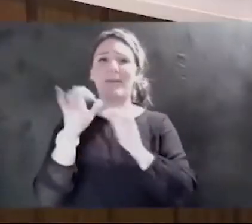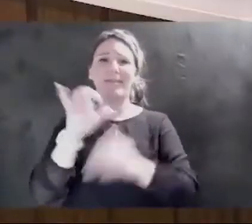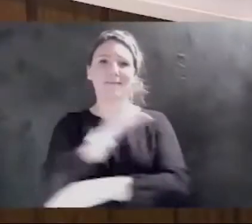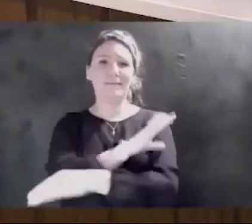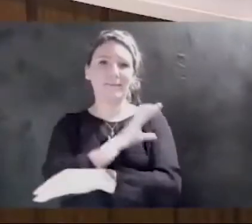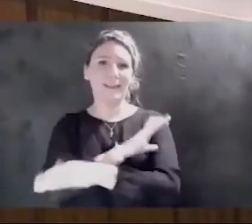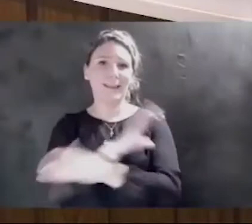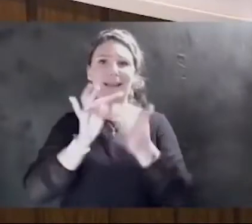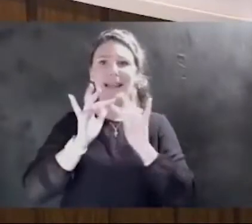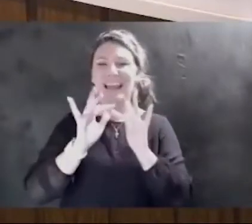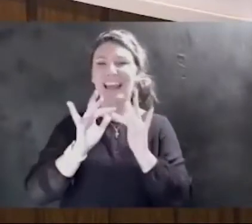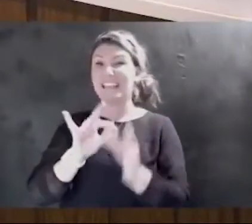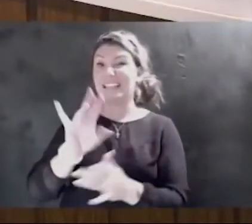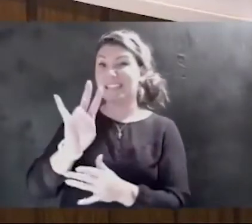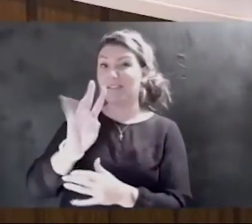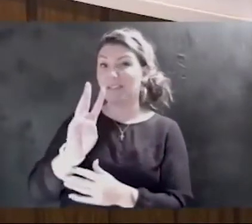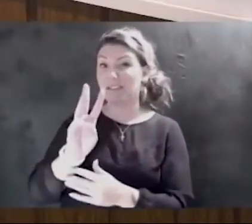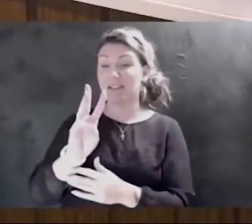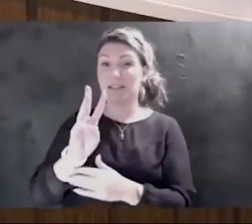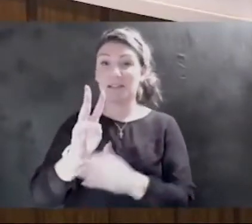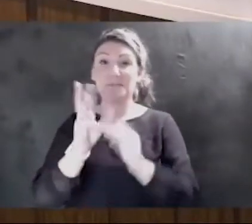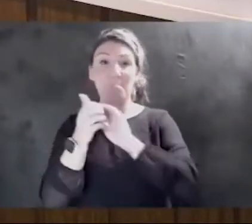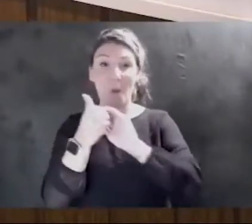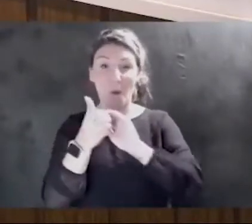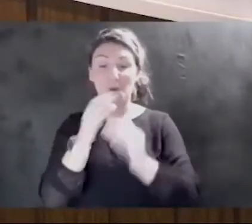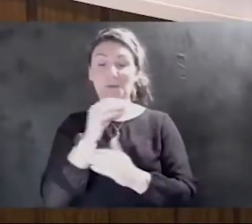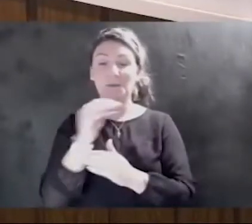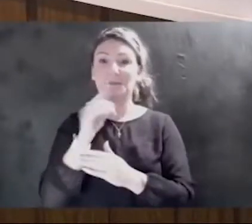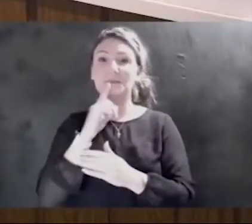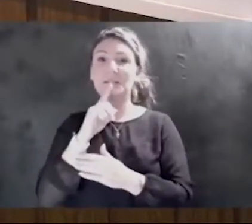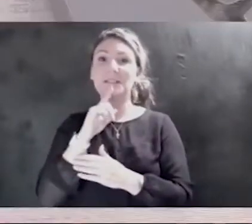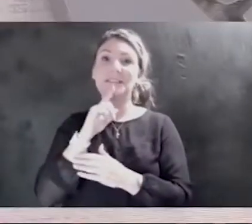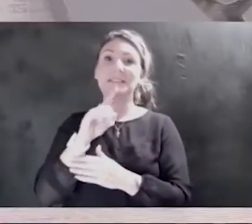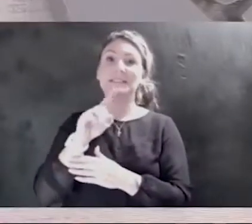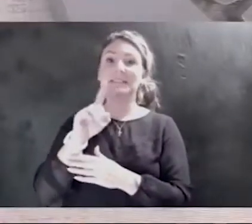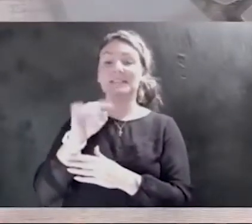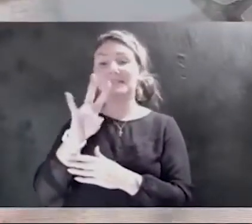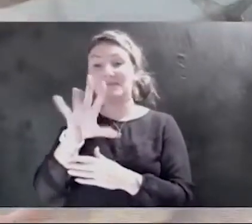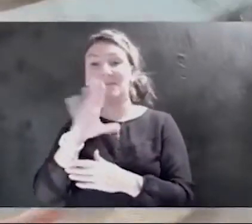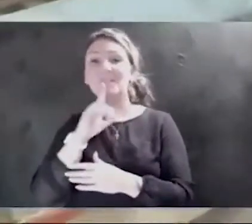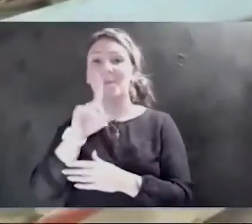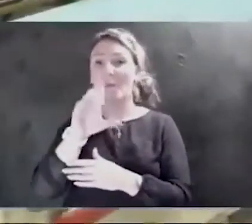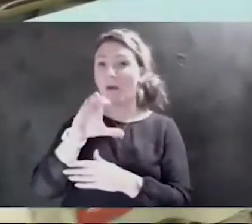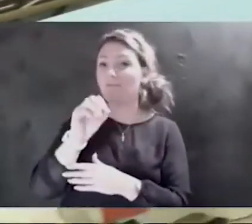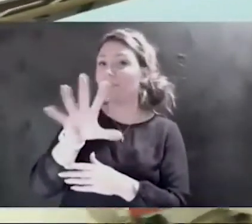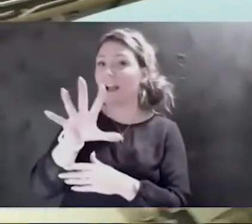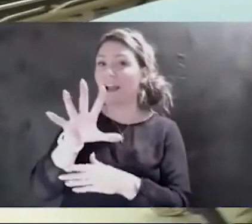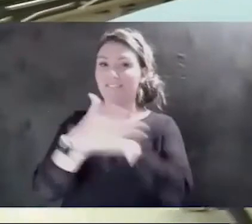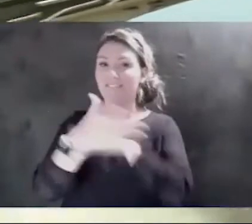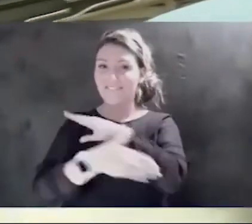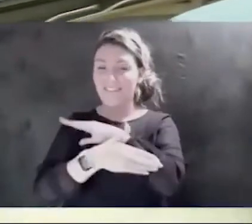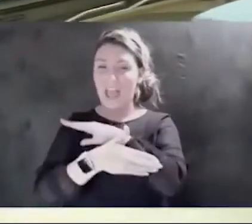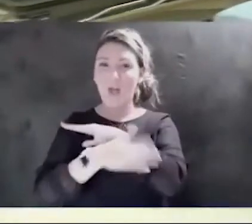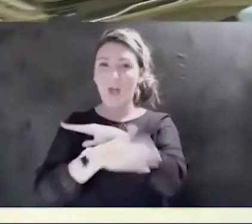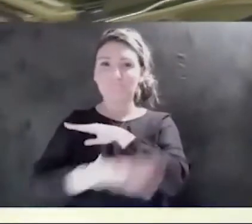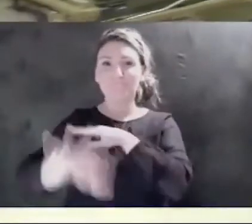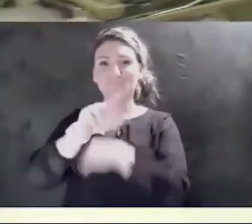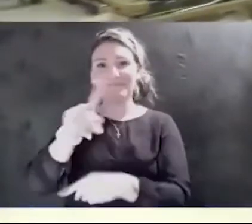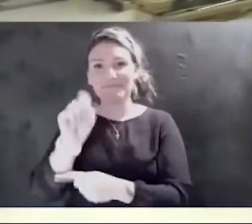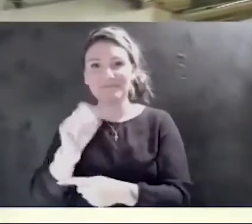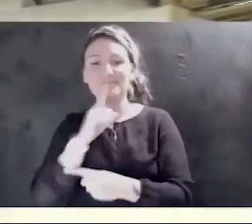in 65 out of 105 counties across Kansas. It began as the Heart and Stroke